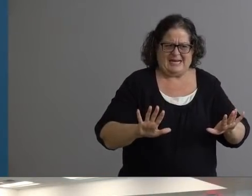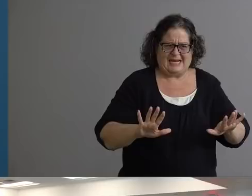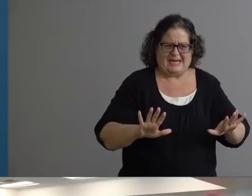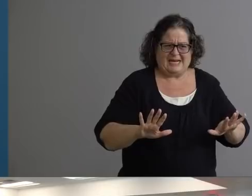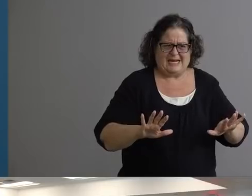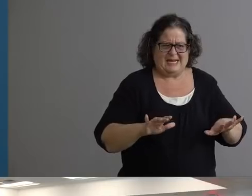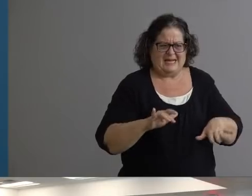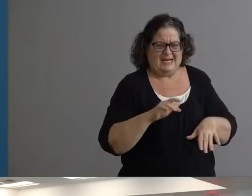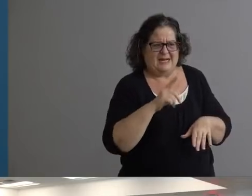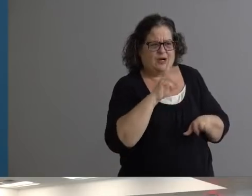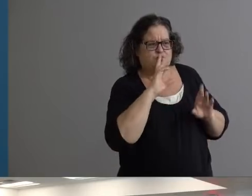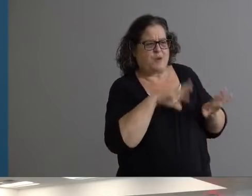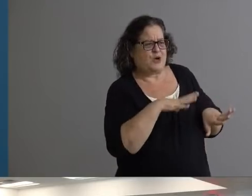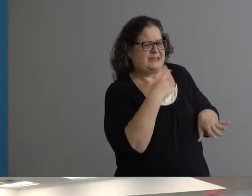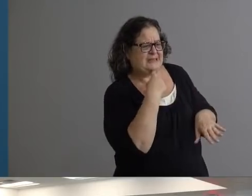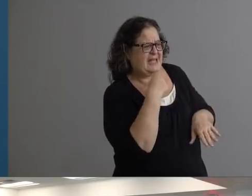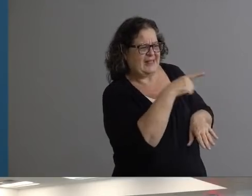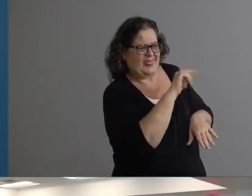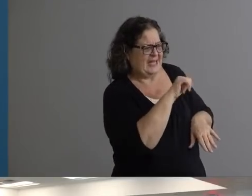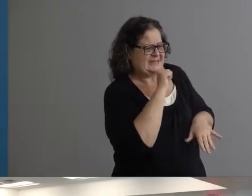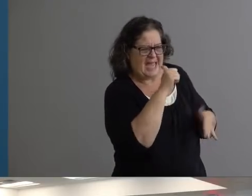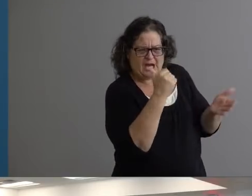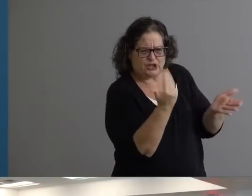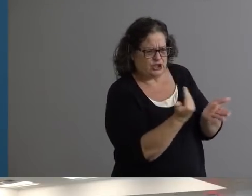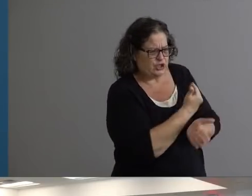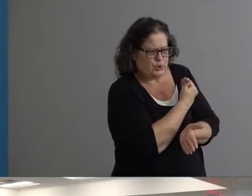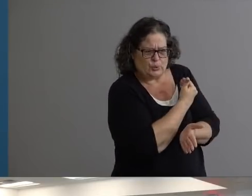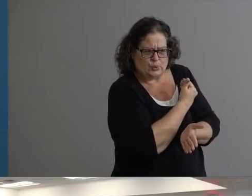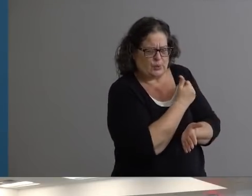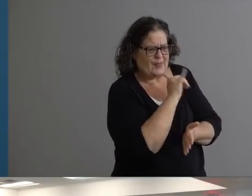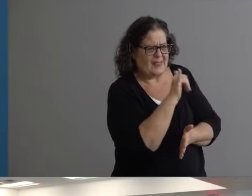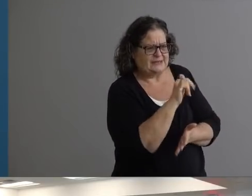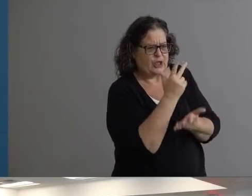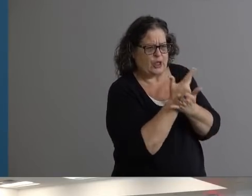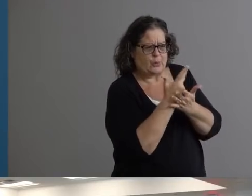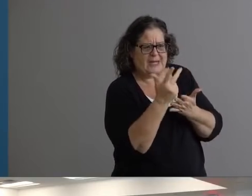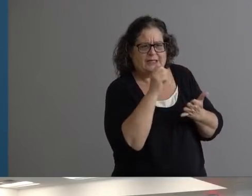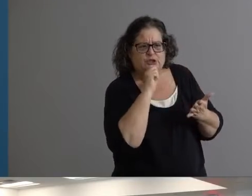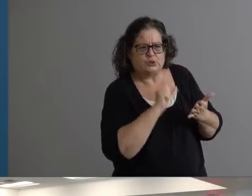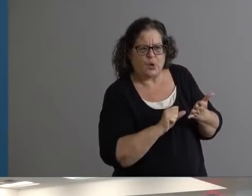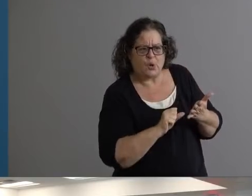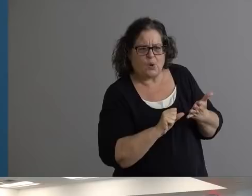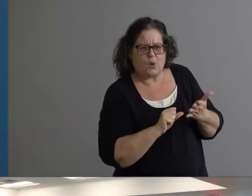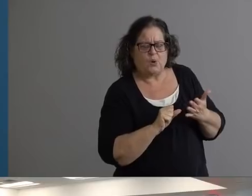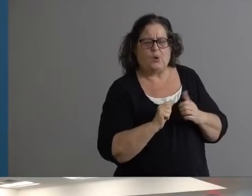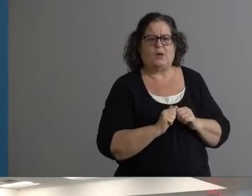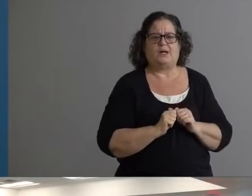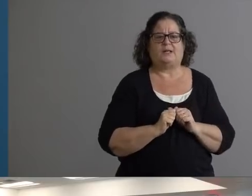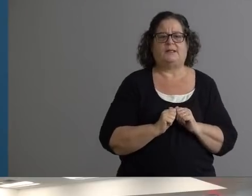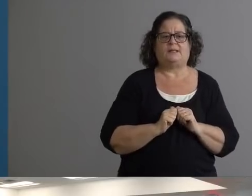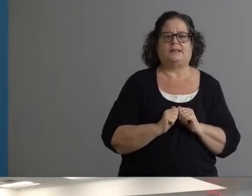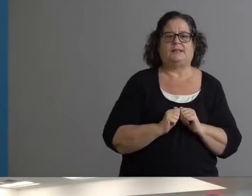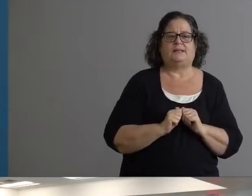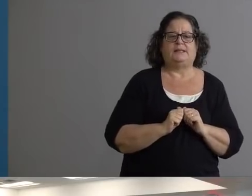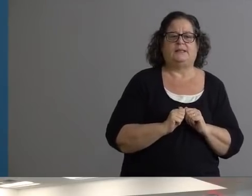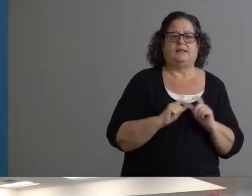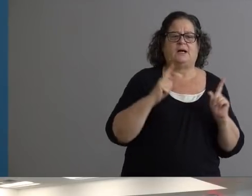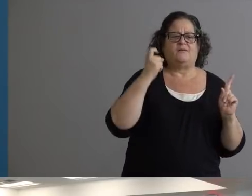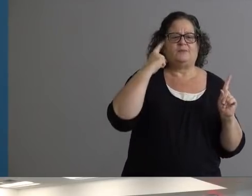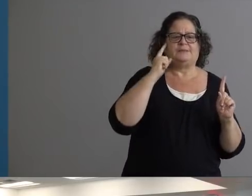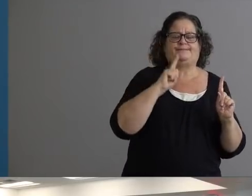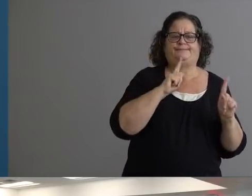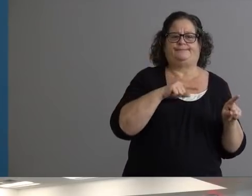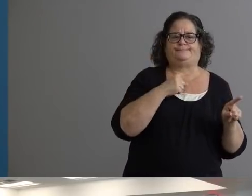we've seen, I have a document from June 17th that was sent out. I know that, but I got the